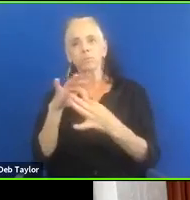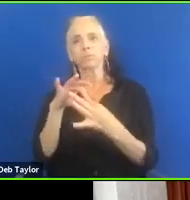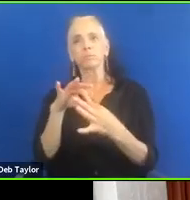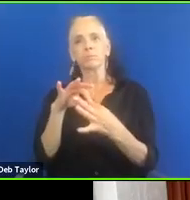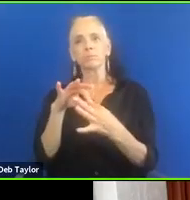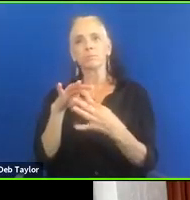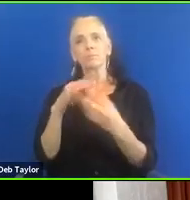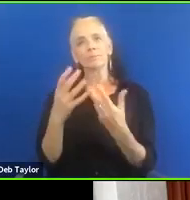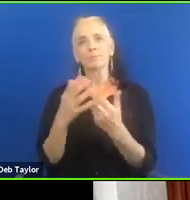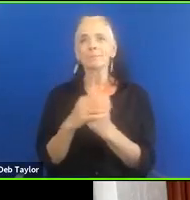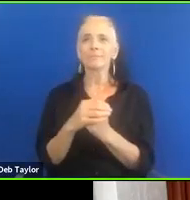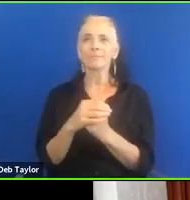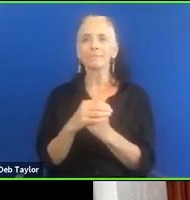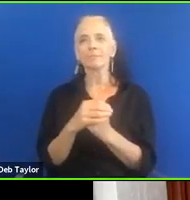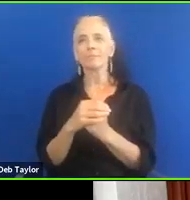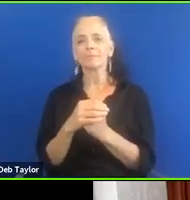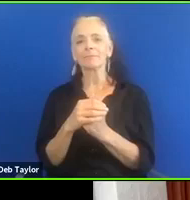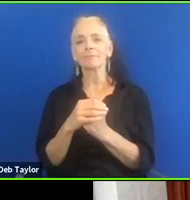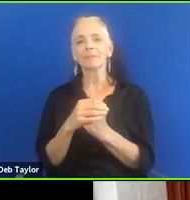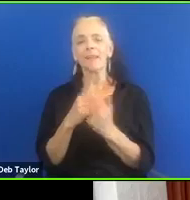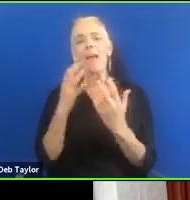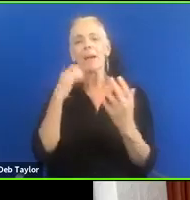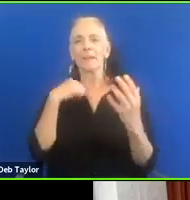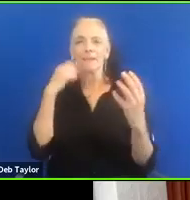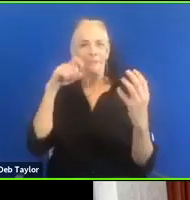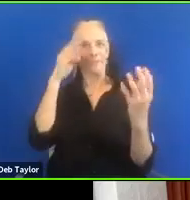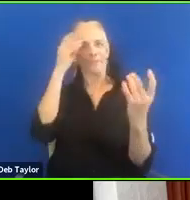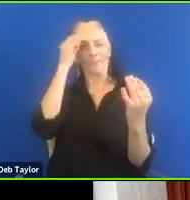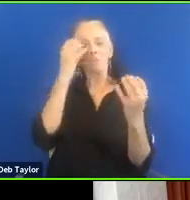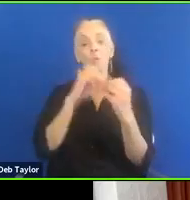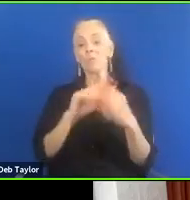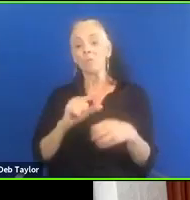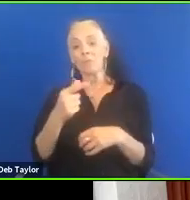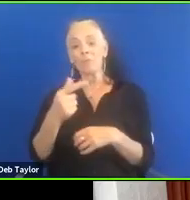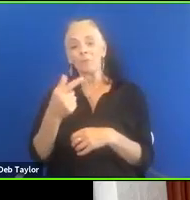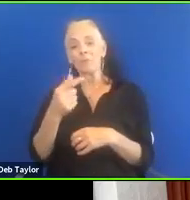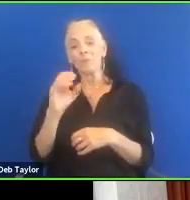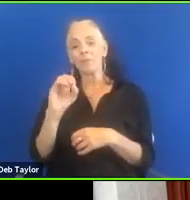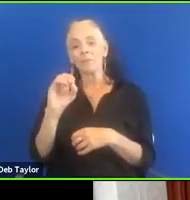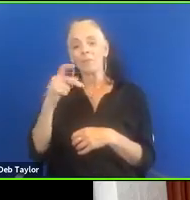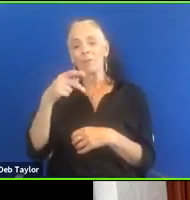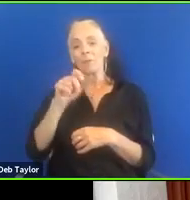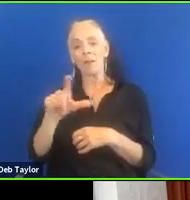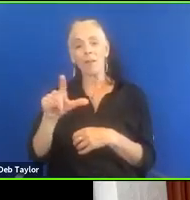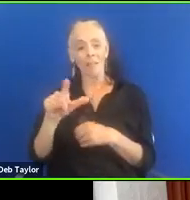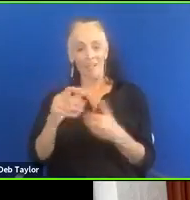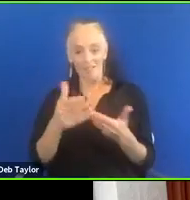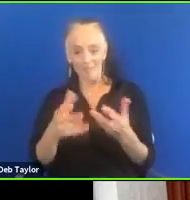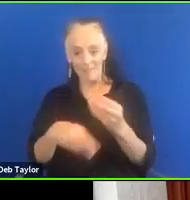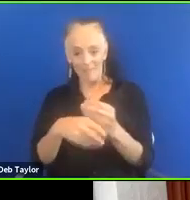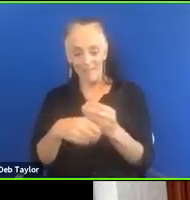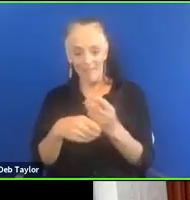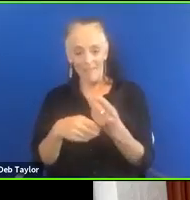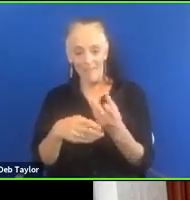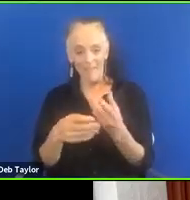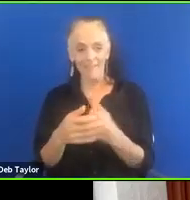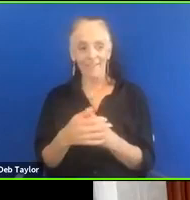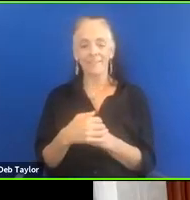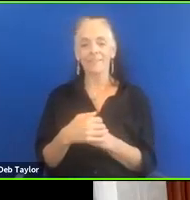Yeah, also like, let me think a little bit more on it. Gopal, do you want to add stuff, and maybe I'll add